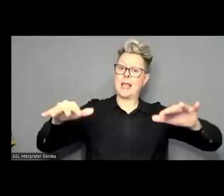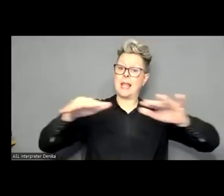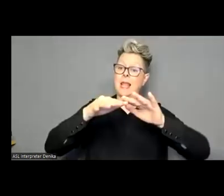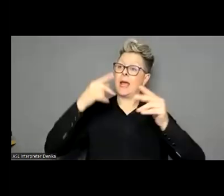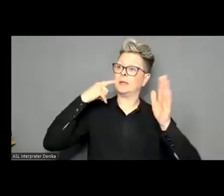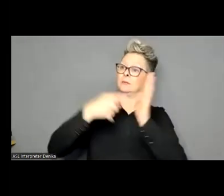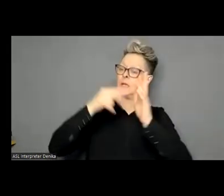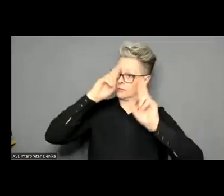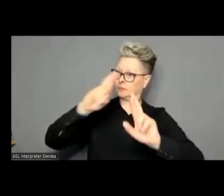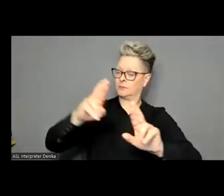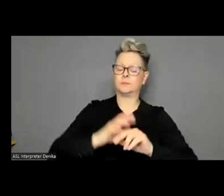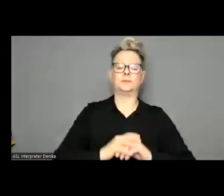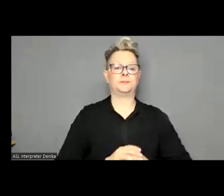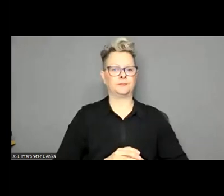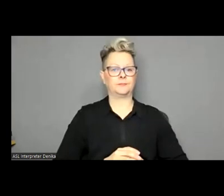We respectfully